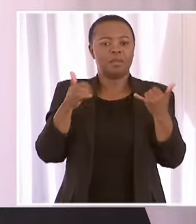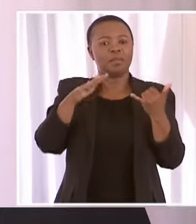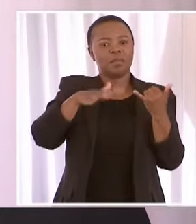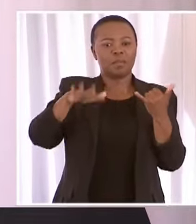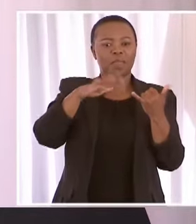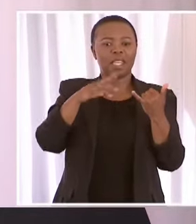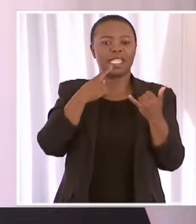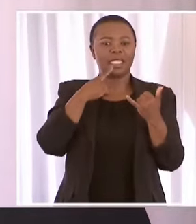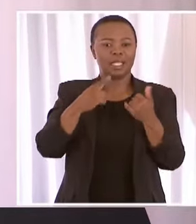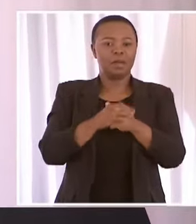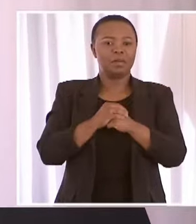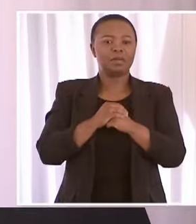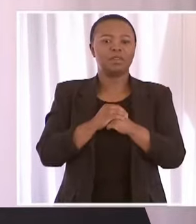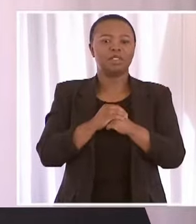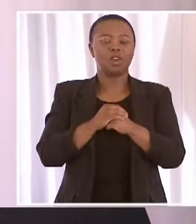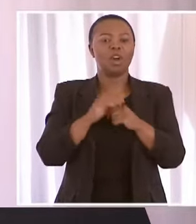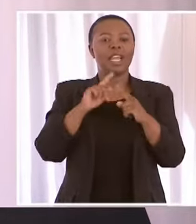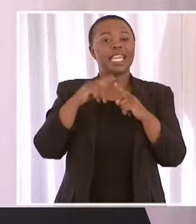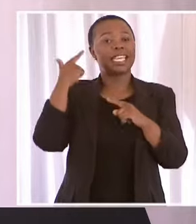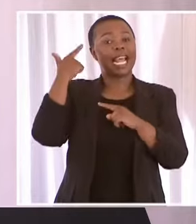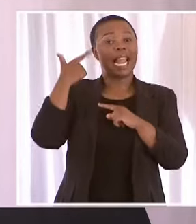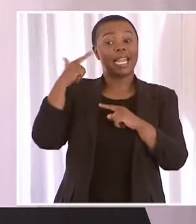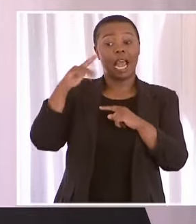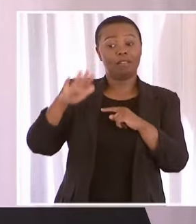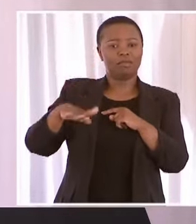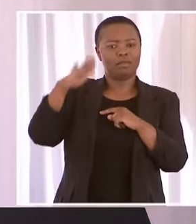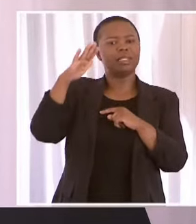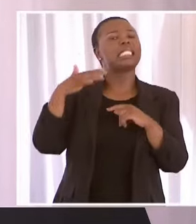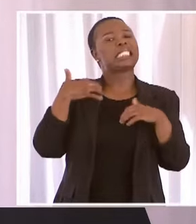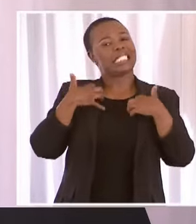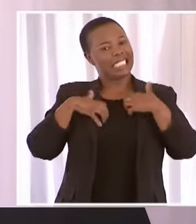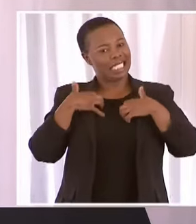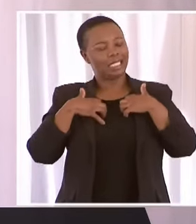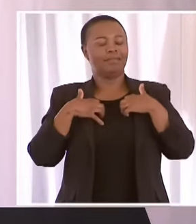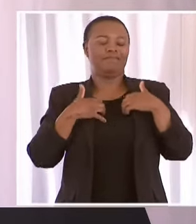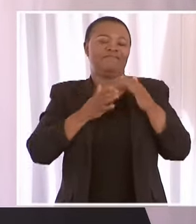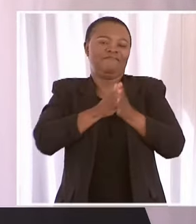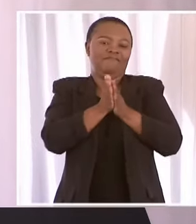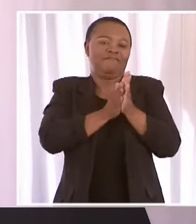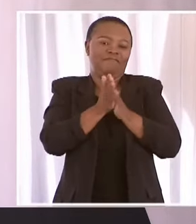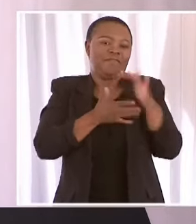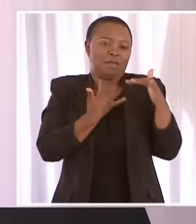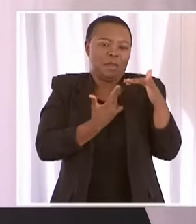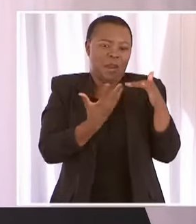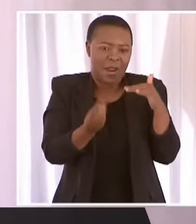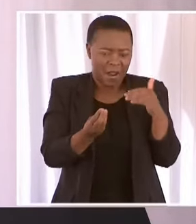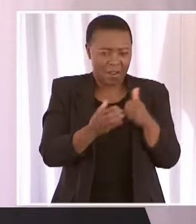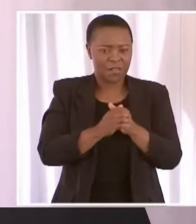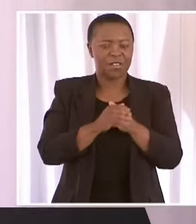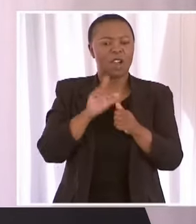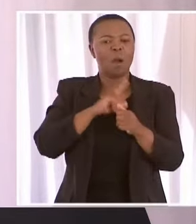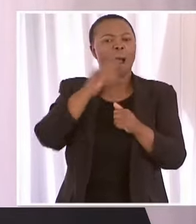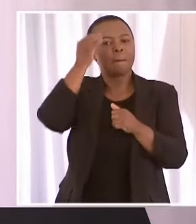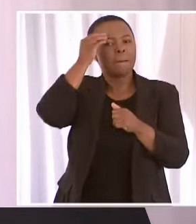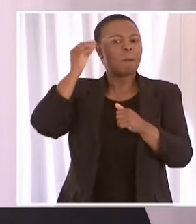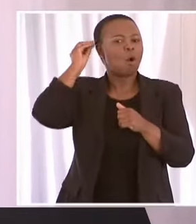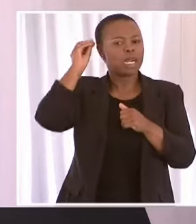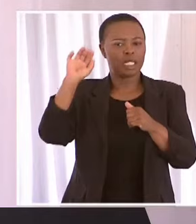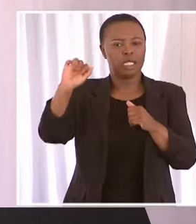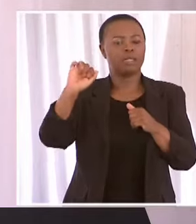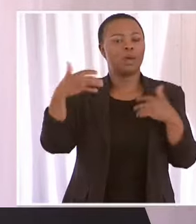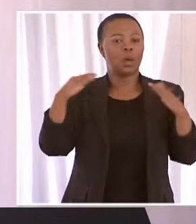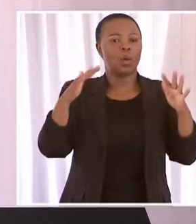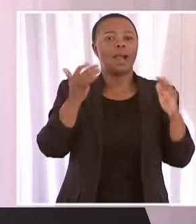been doing, which to a little kid growing up in London was both exciting and inspiring. There were so many wonderful memories of the warmth and